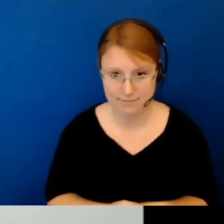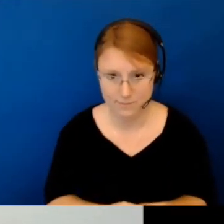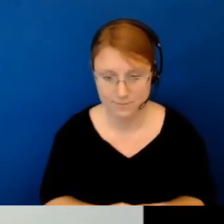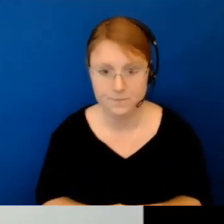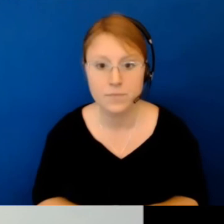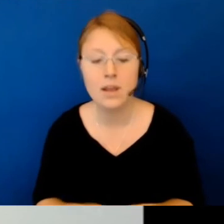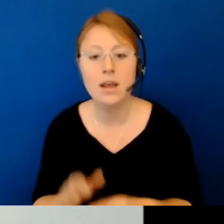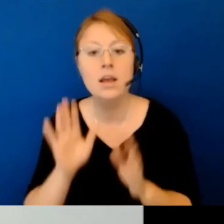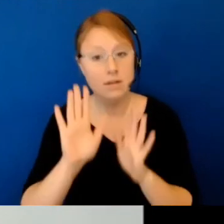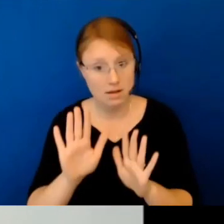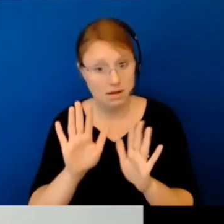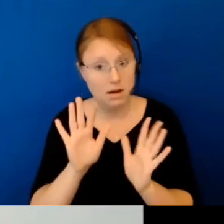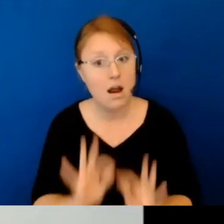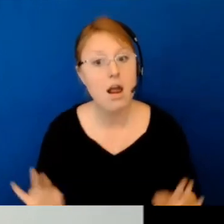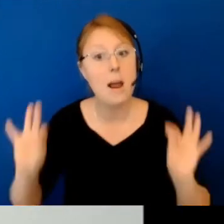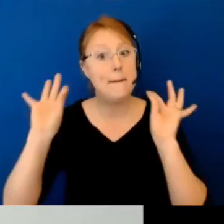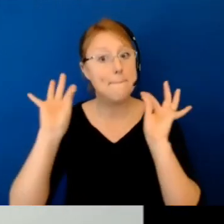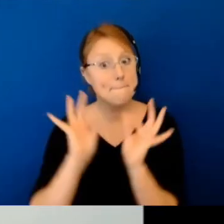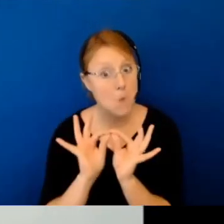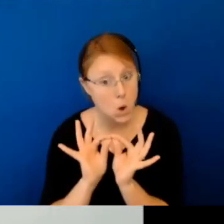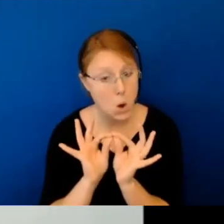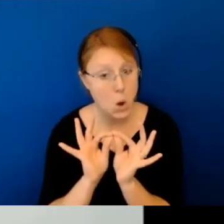printed affidavit document